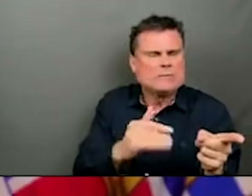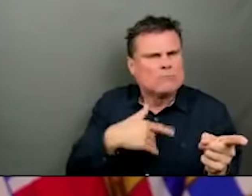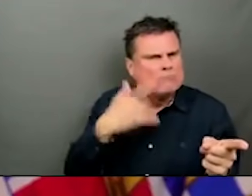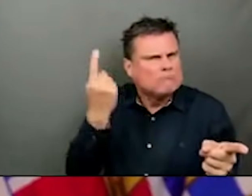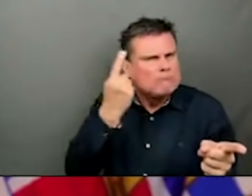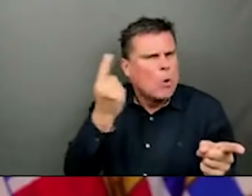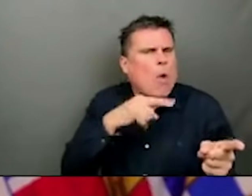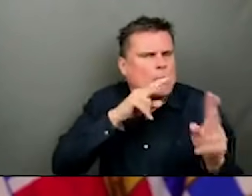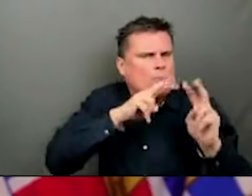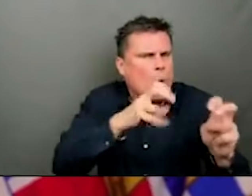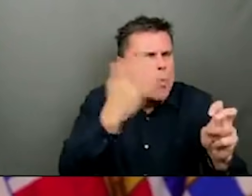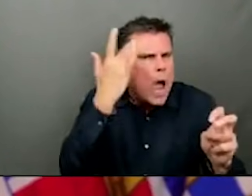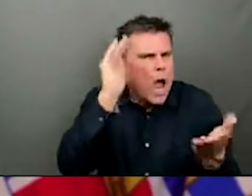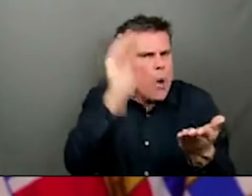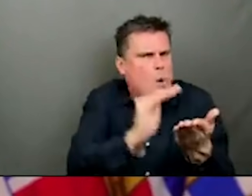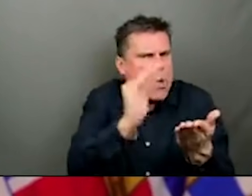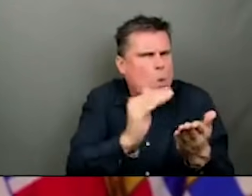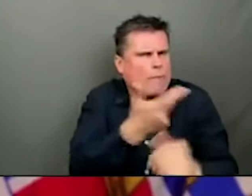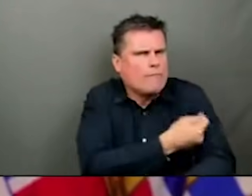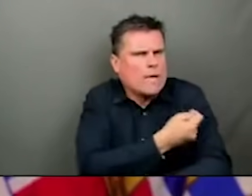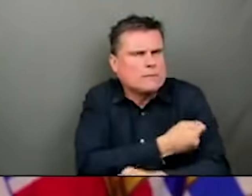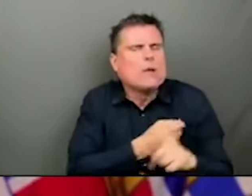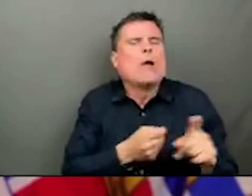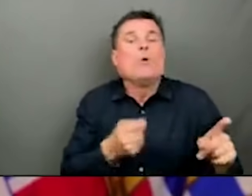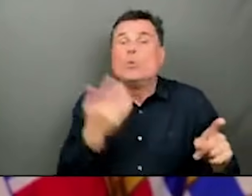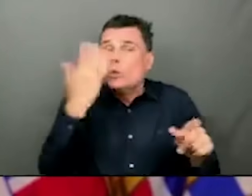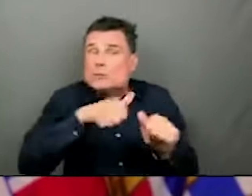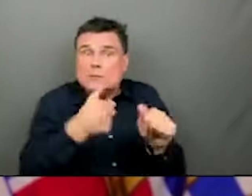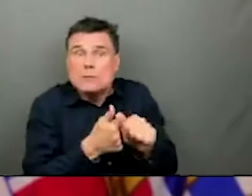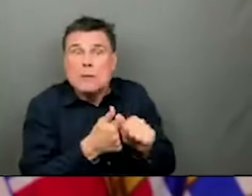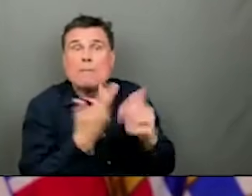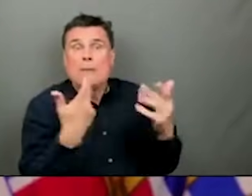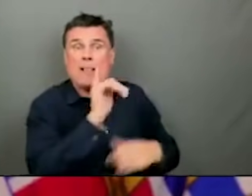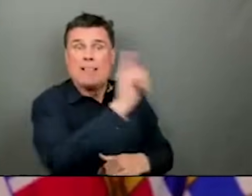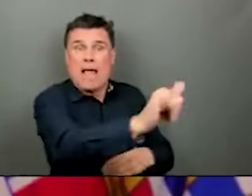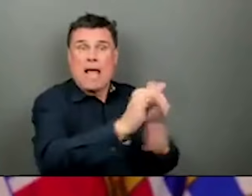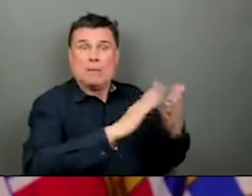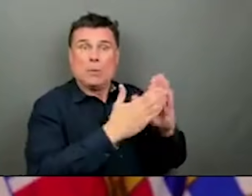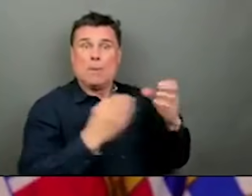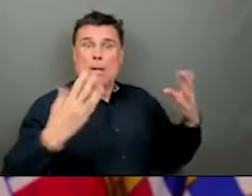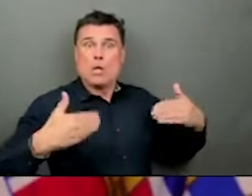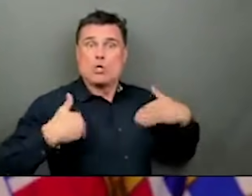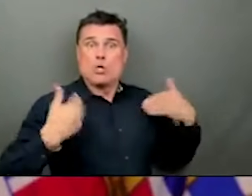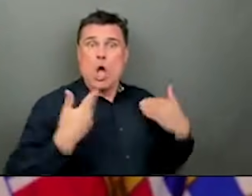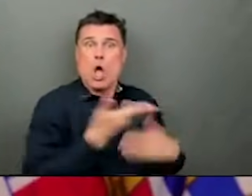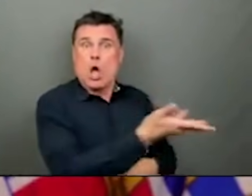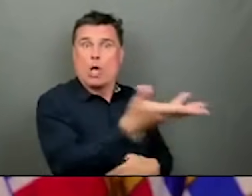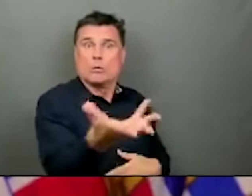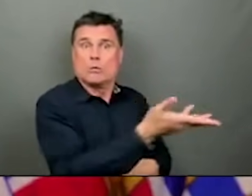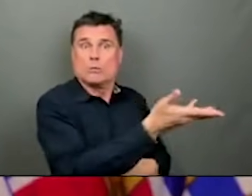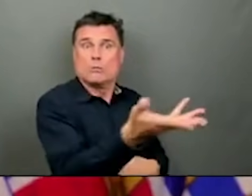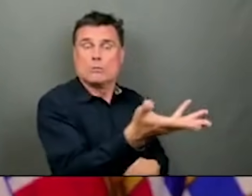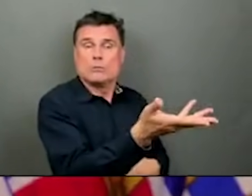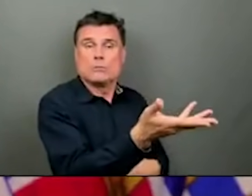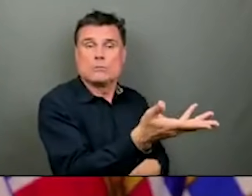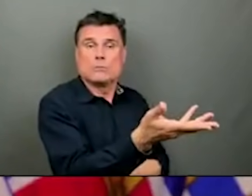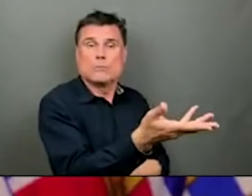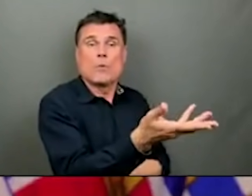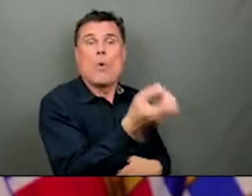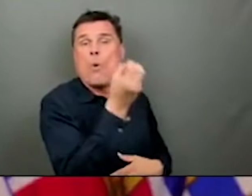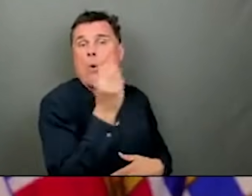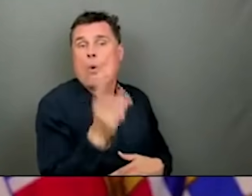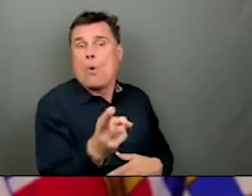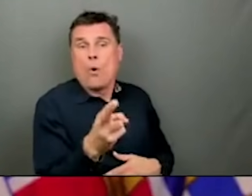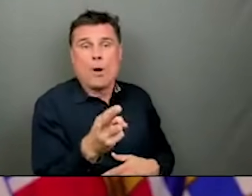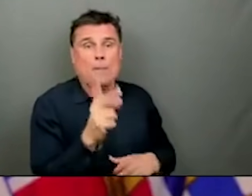people in the who are eligible in their 70s, for example, aren't accessing vaccine, or we're not making it available in a